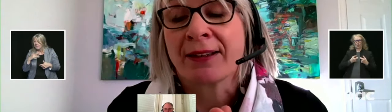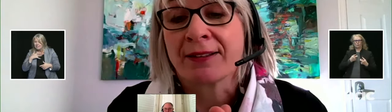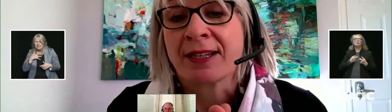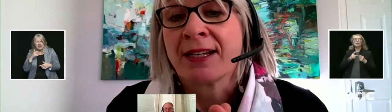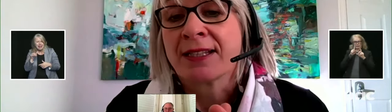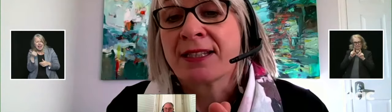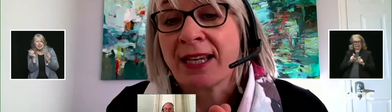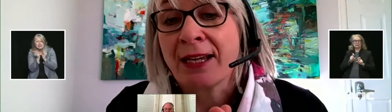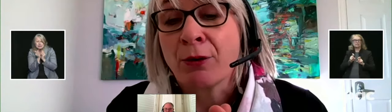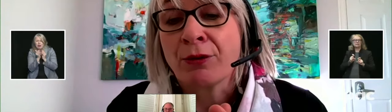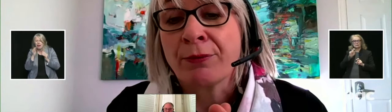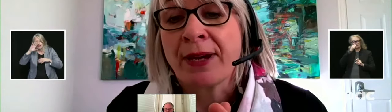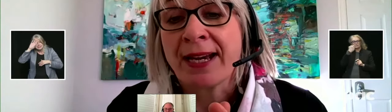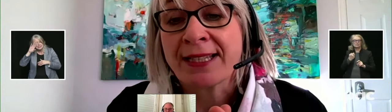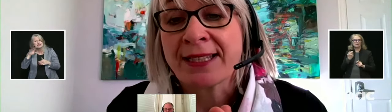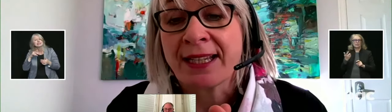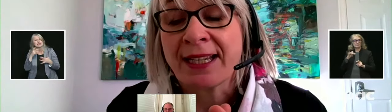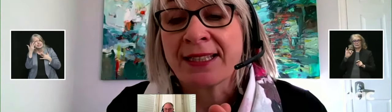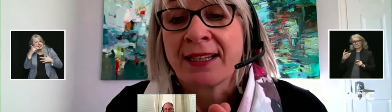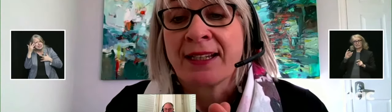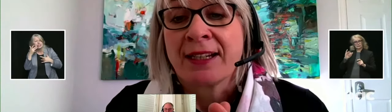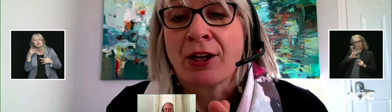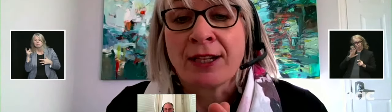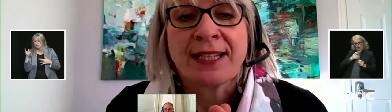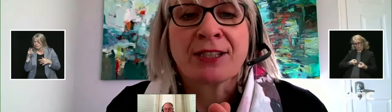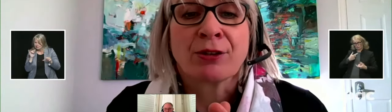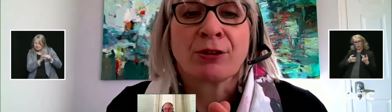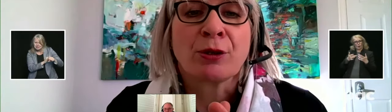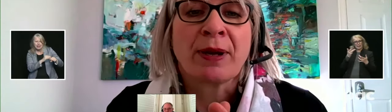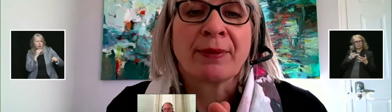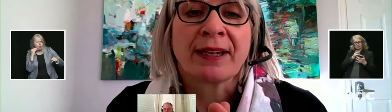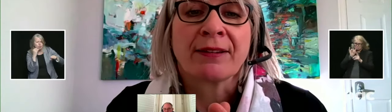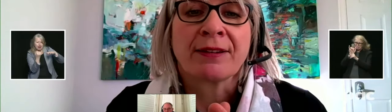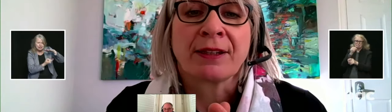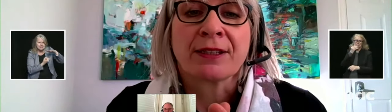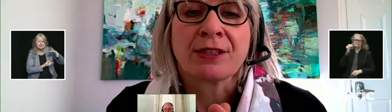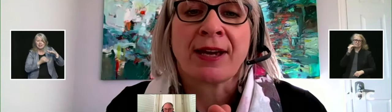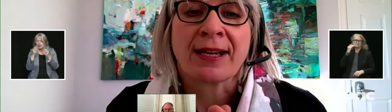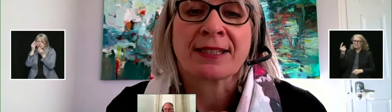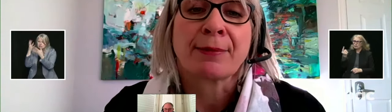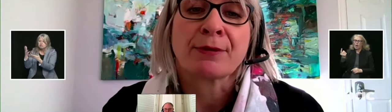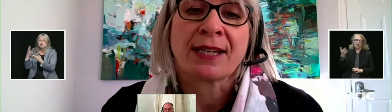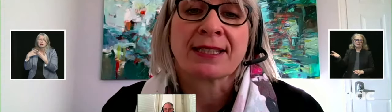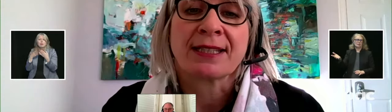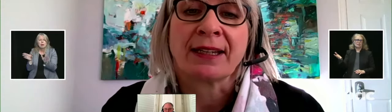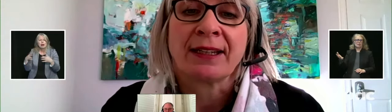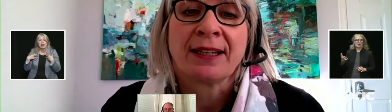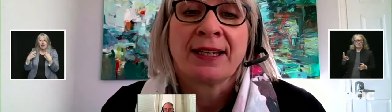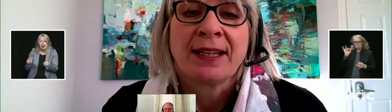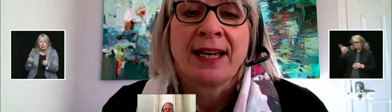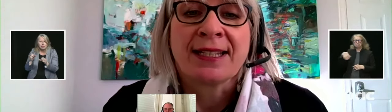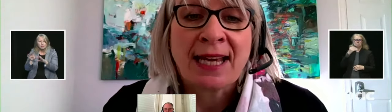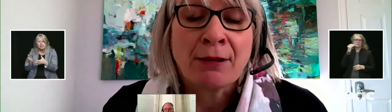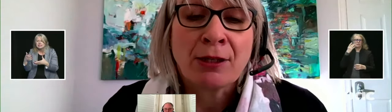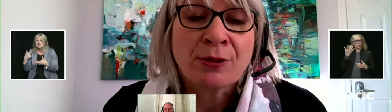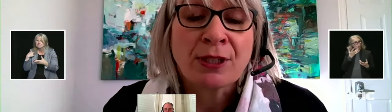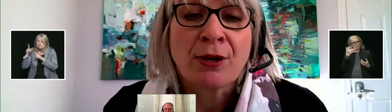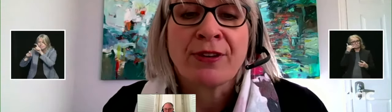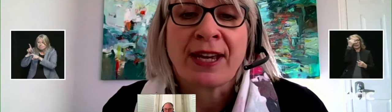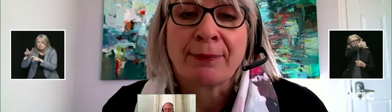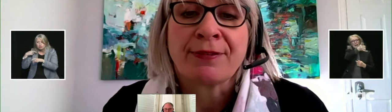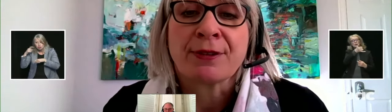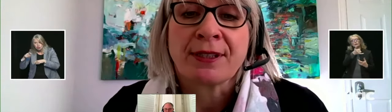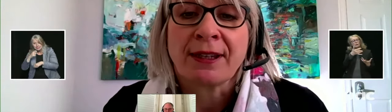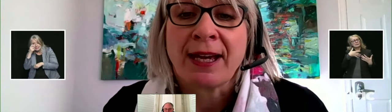if mild, stay home, isolate, contact your local public health unit to ask about testing. And download